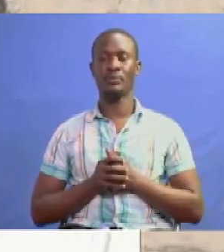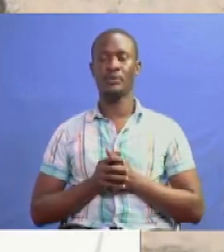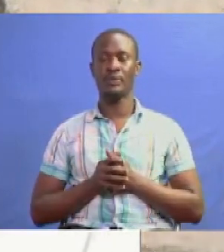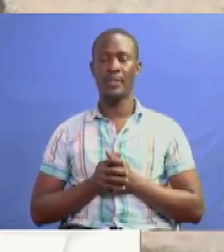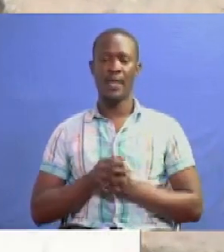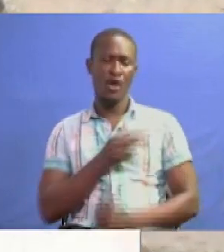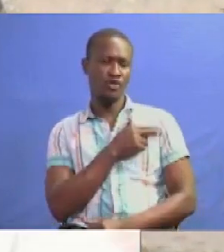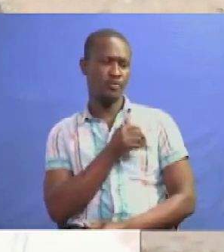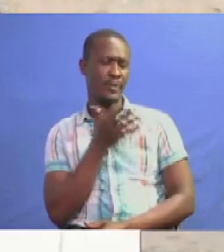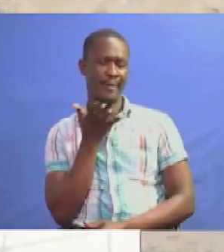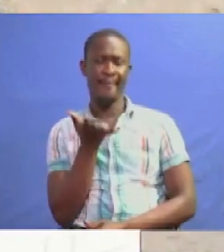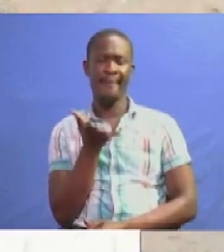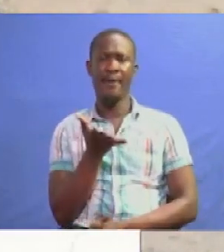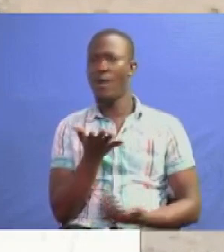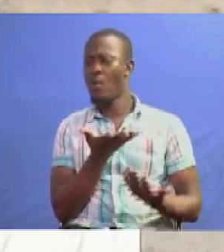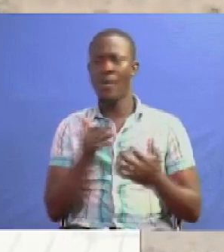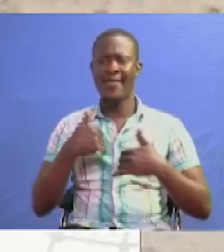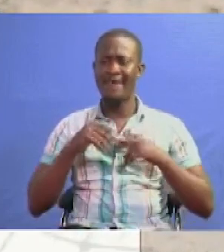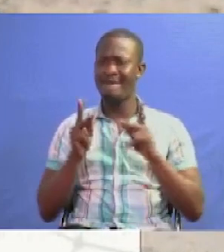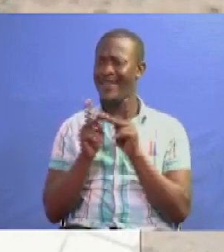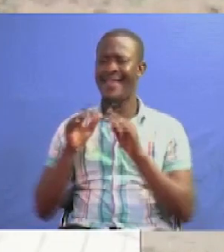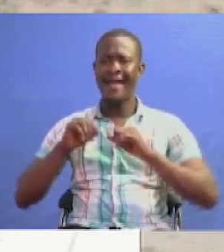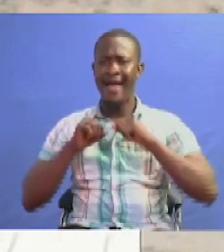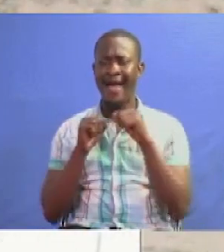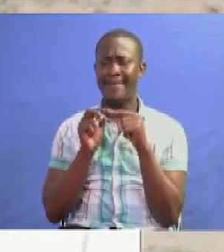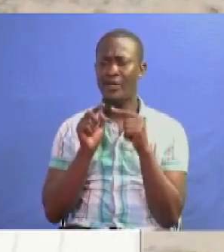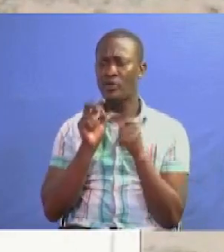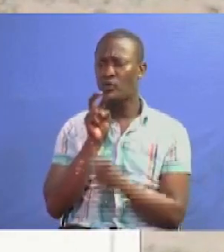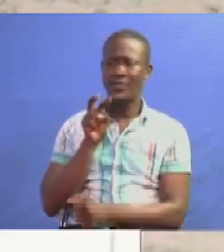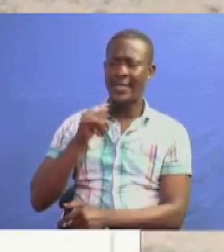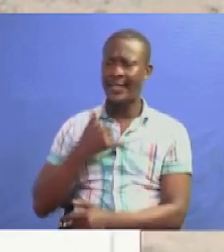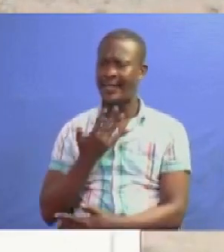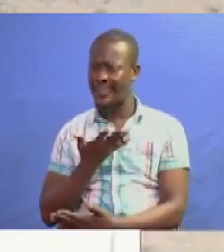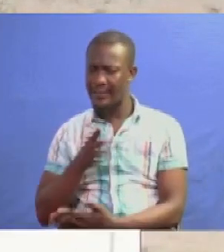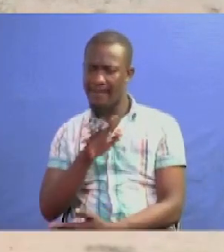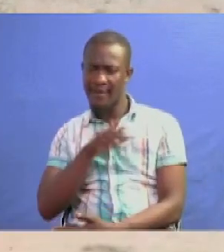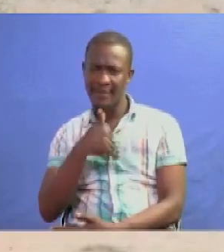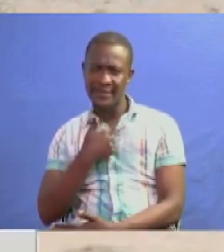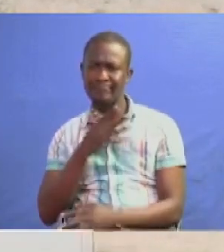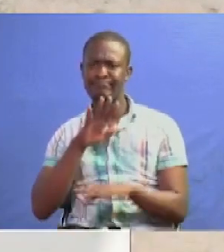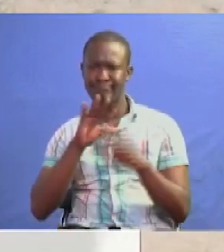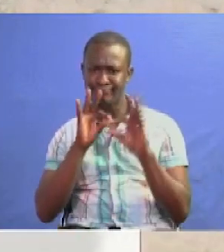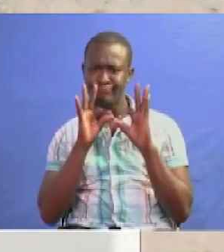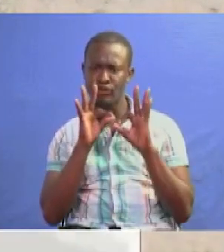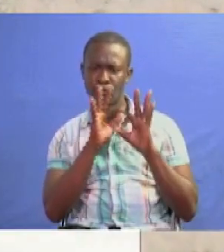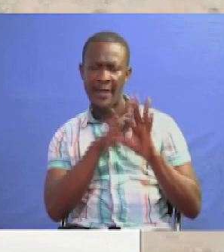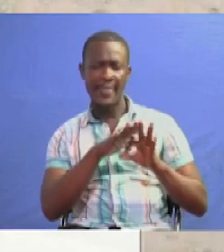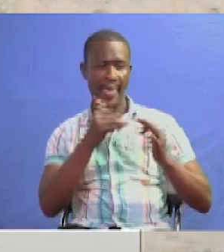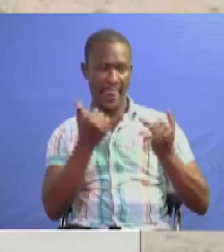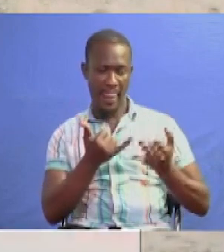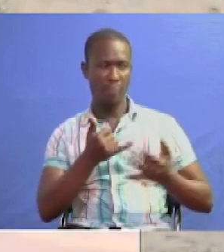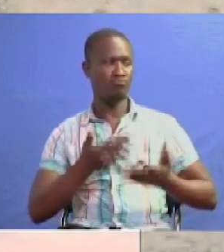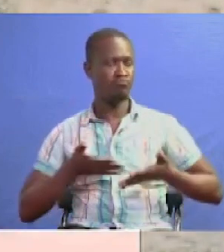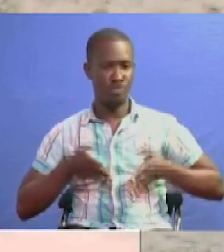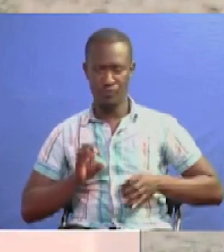health clinic here, where they were very happy to see that this facility is good, because they don't